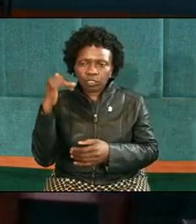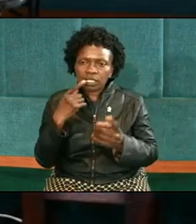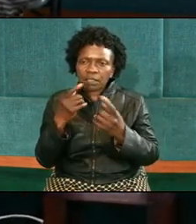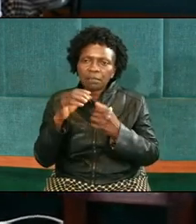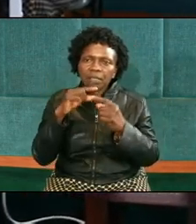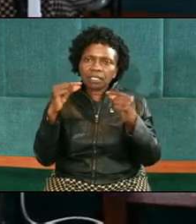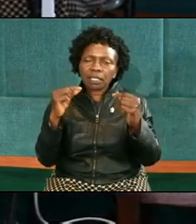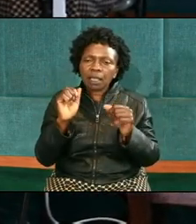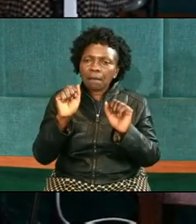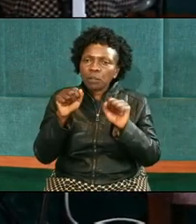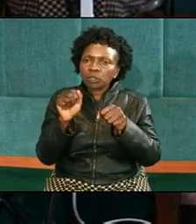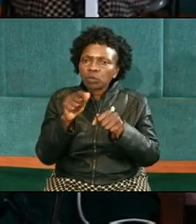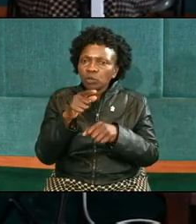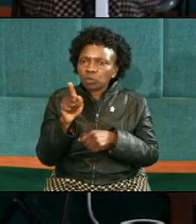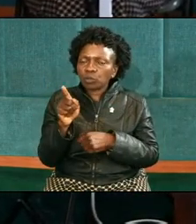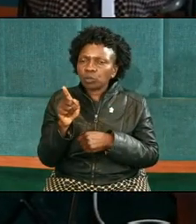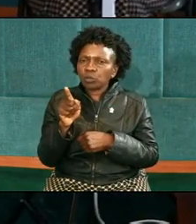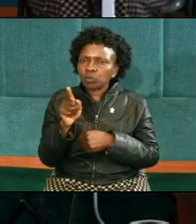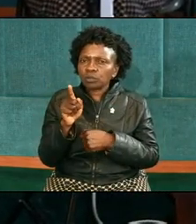"Pastor,